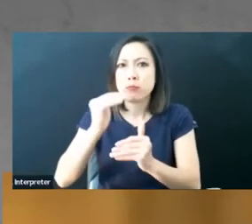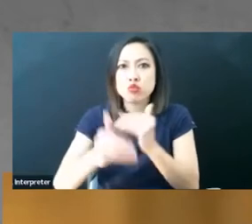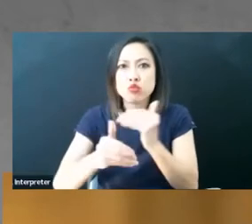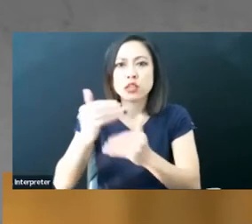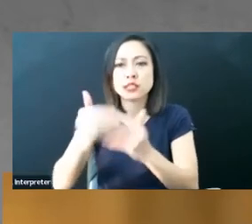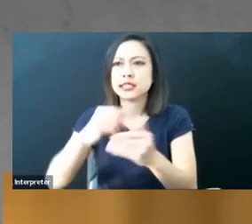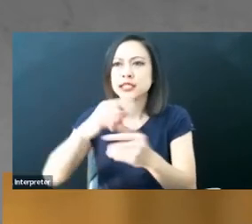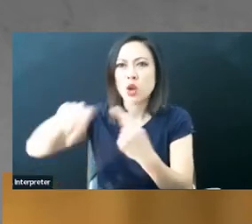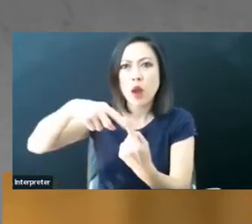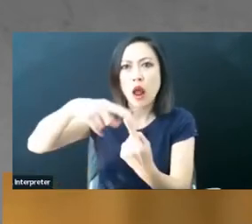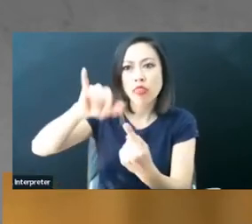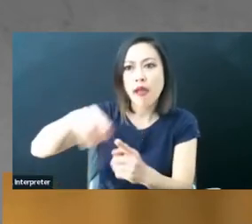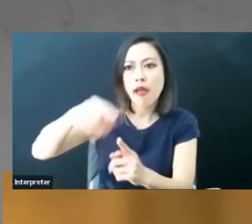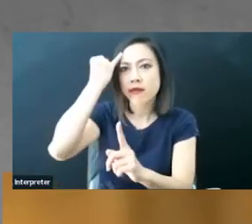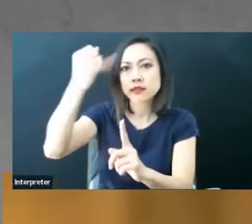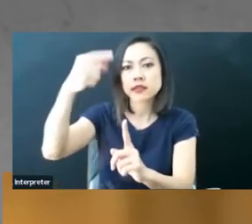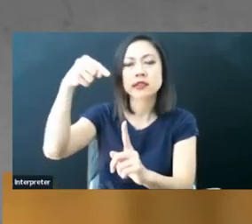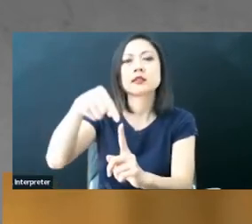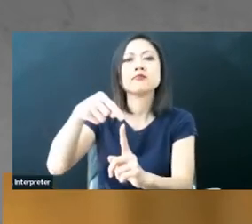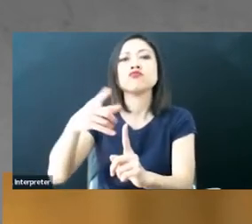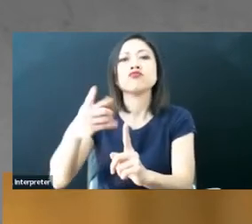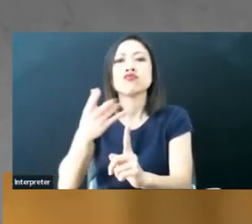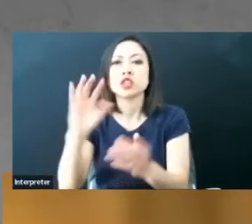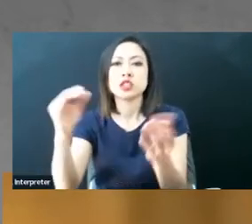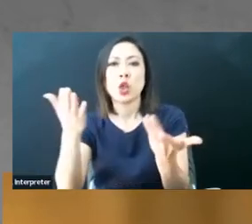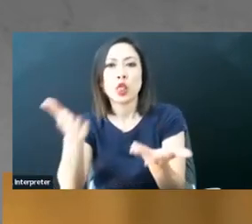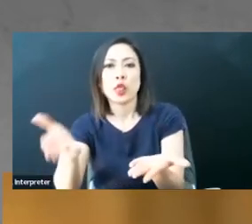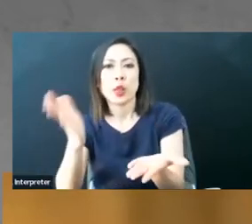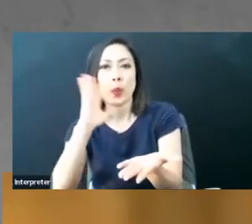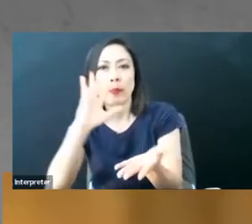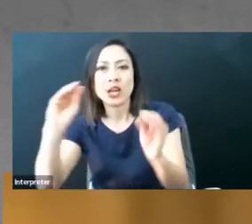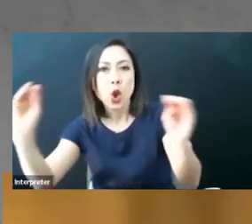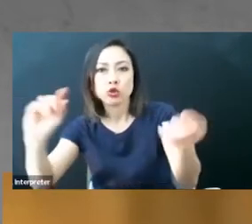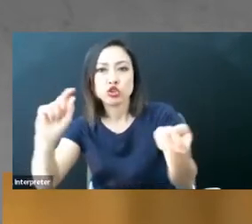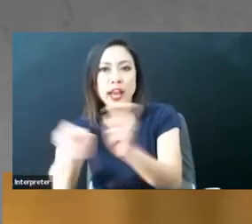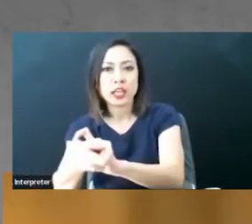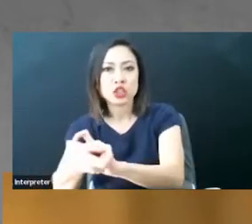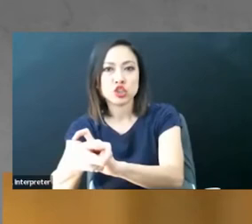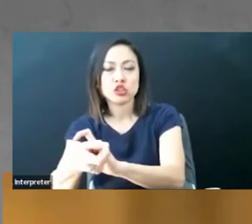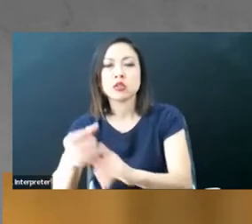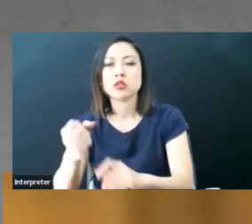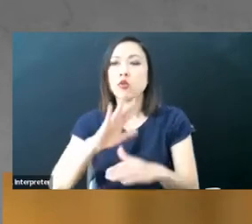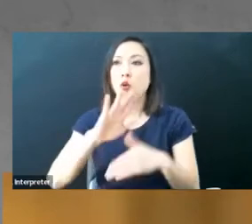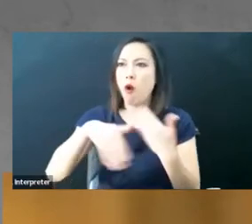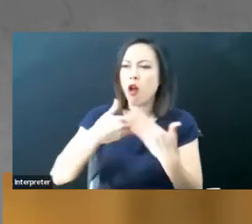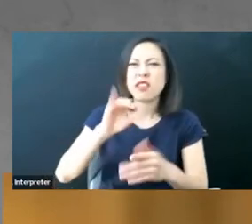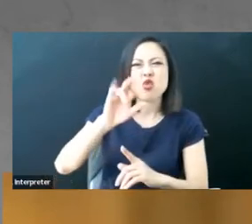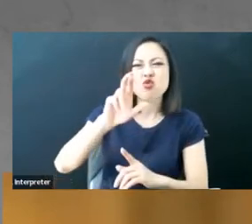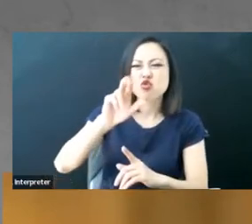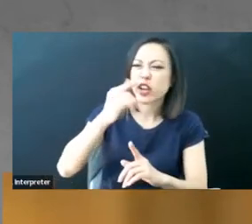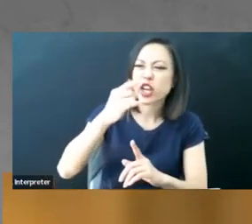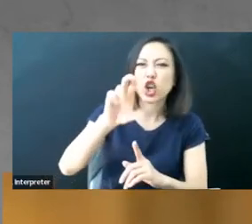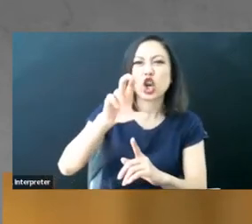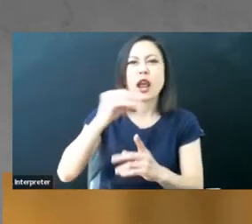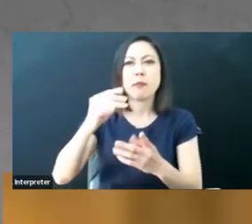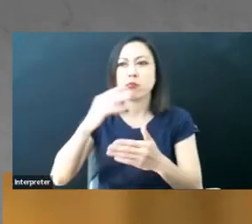change. And to me, that's one of the biggest elements. So all of the rigor and process that comes out of